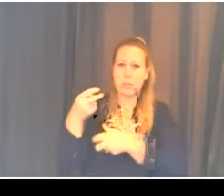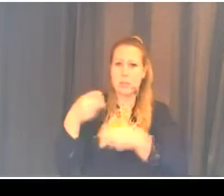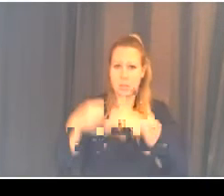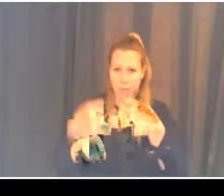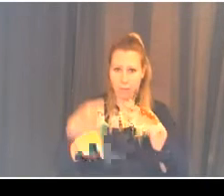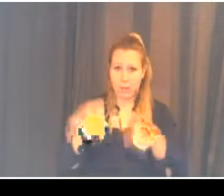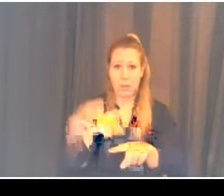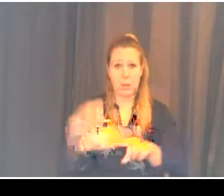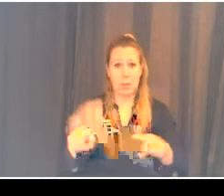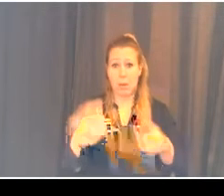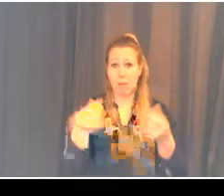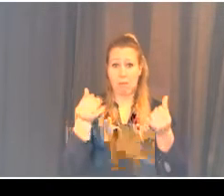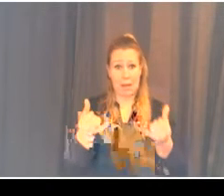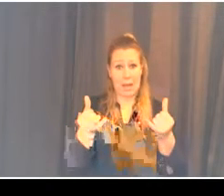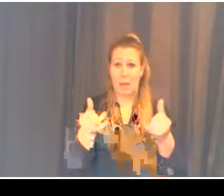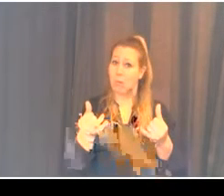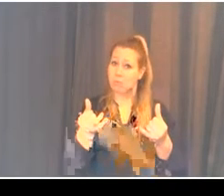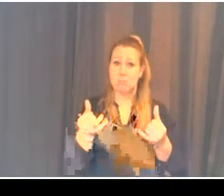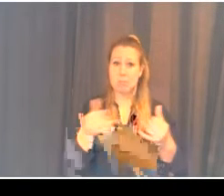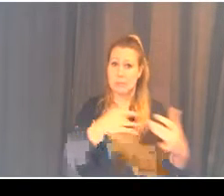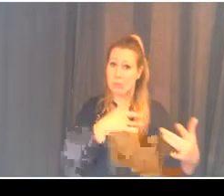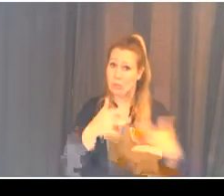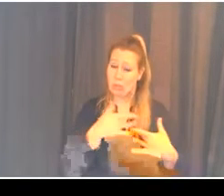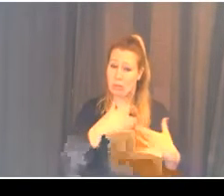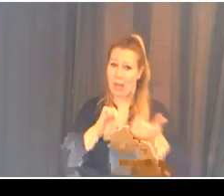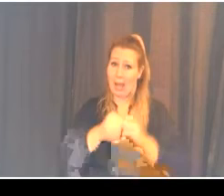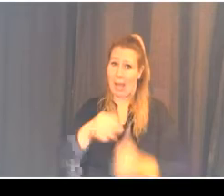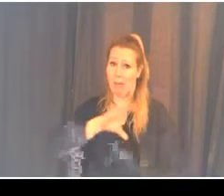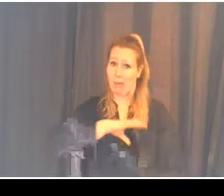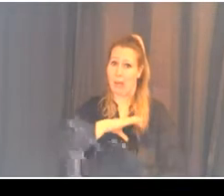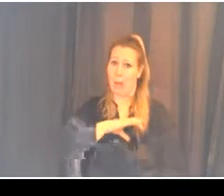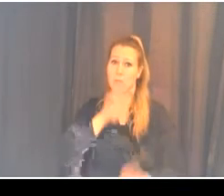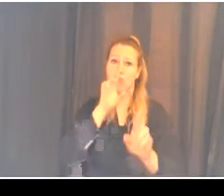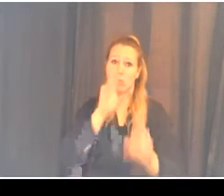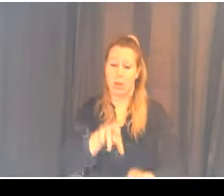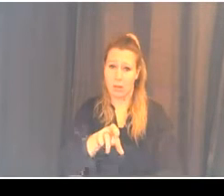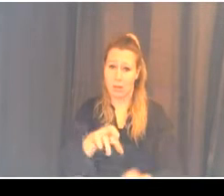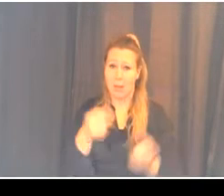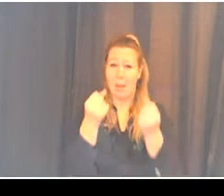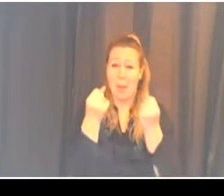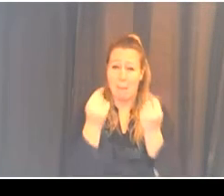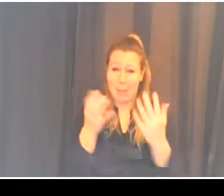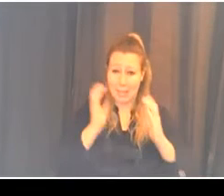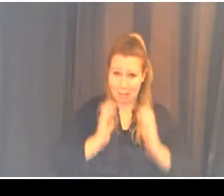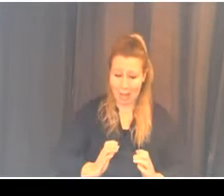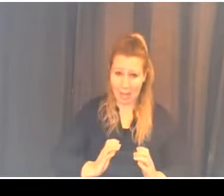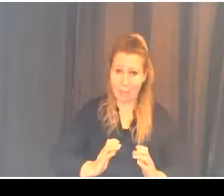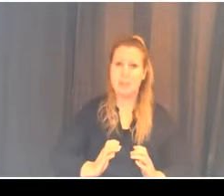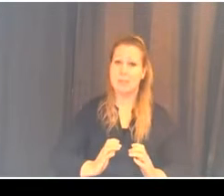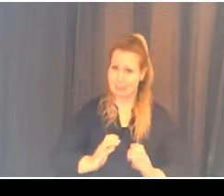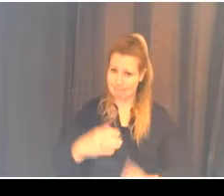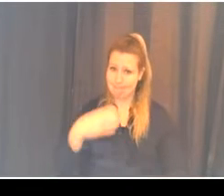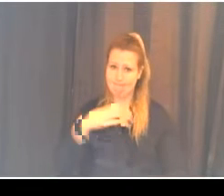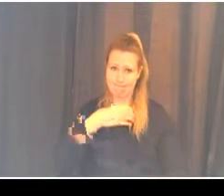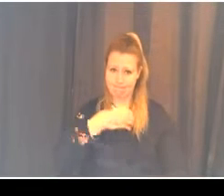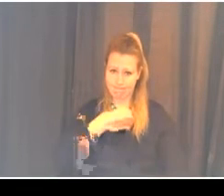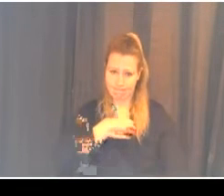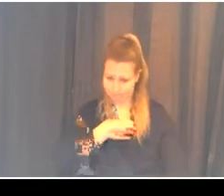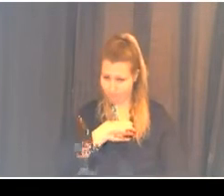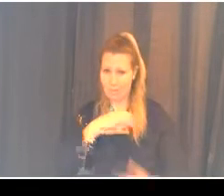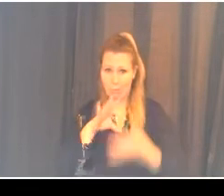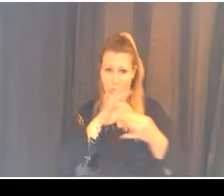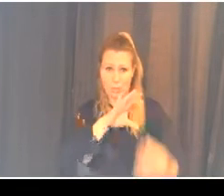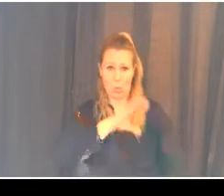abusers who violate existing orders there are several examples in my testimony uh my submitted testimony but I want to highlight